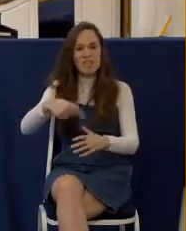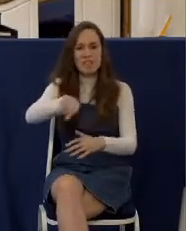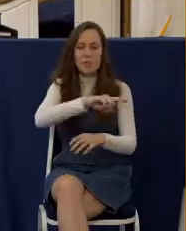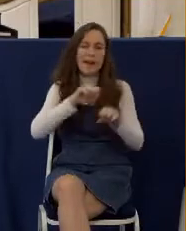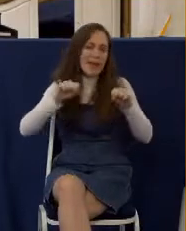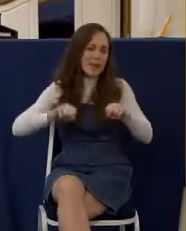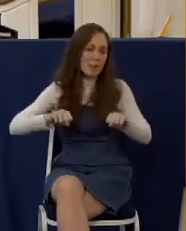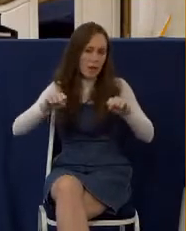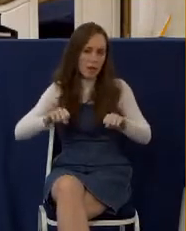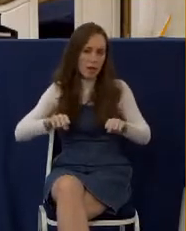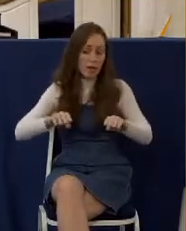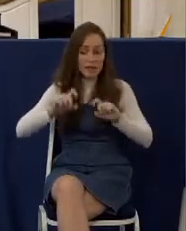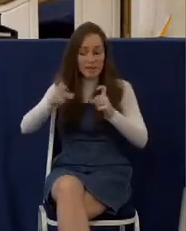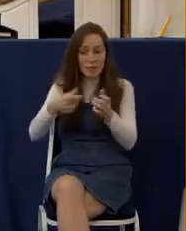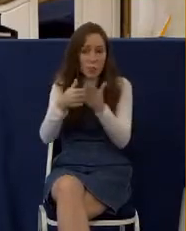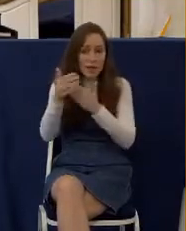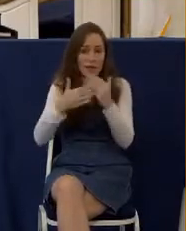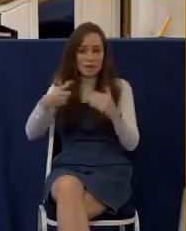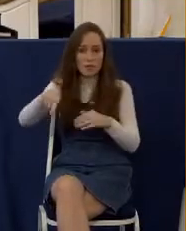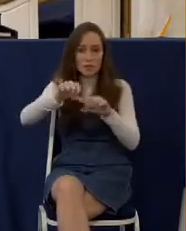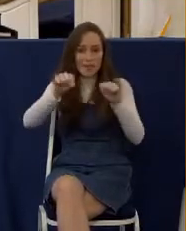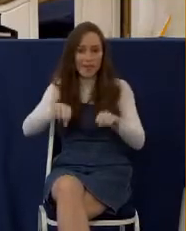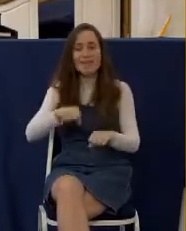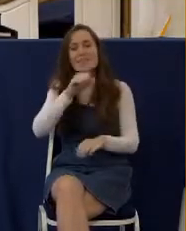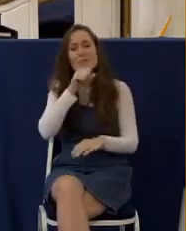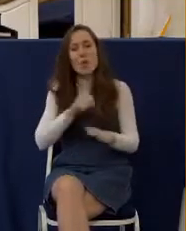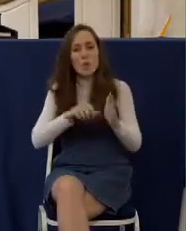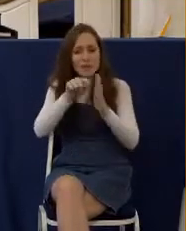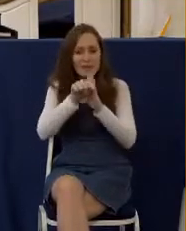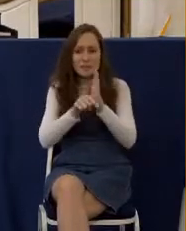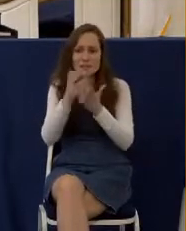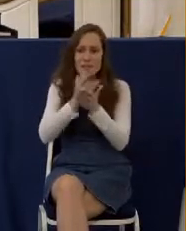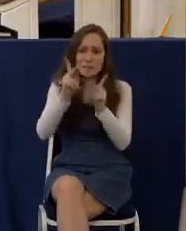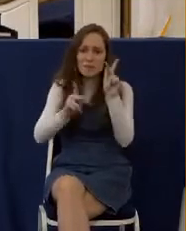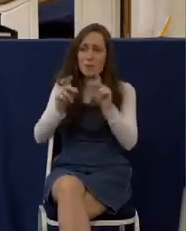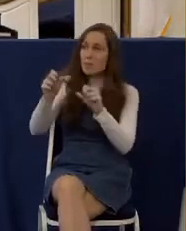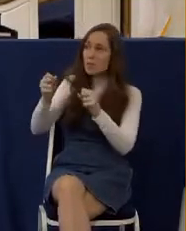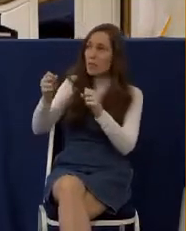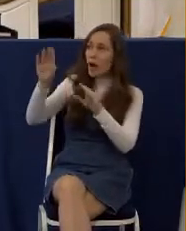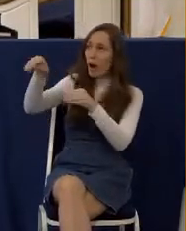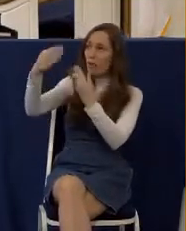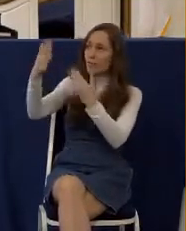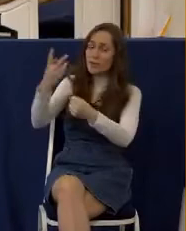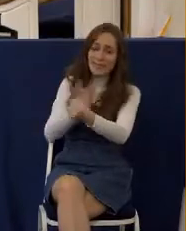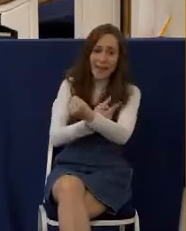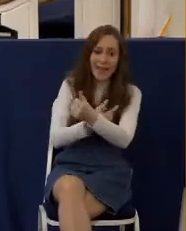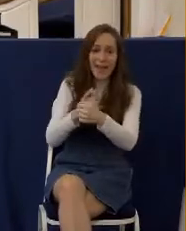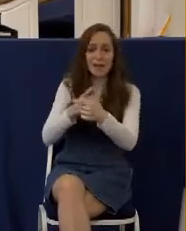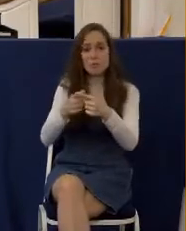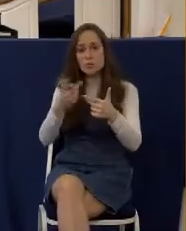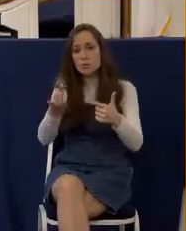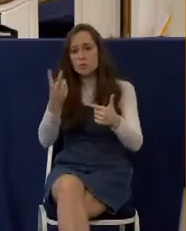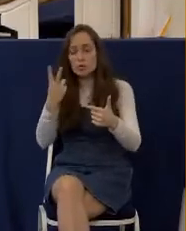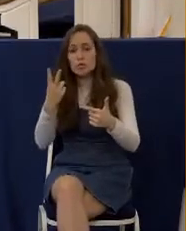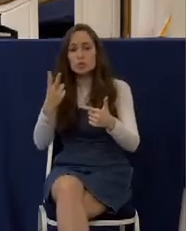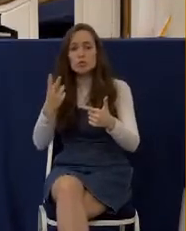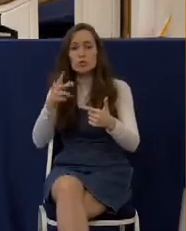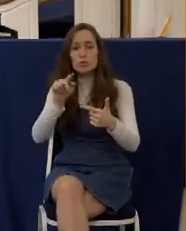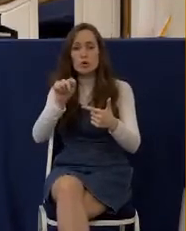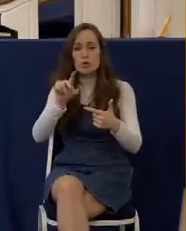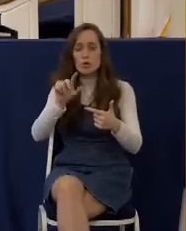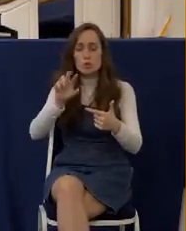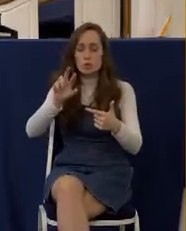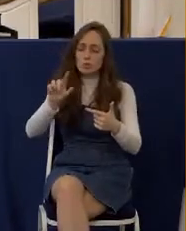can. In the Old Testament, some people brought a lamb, some people brought two turtle doves, some people brought a handful of grain. Look, just give according